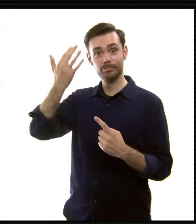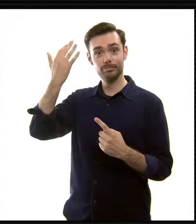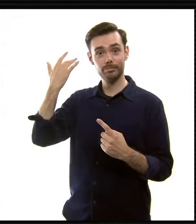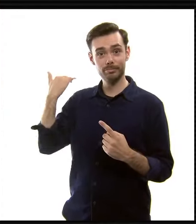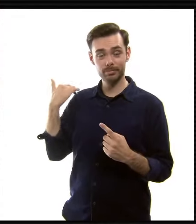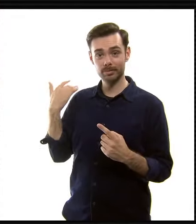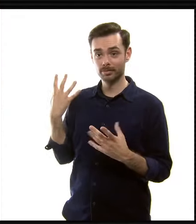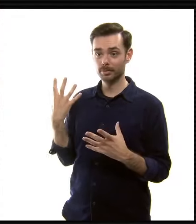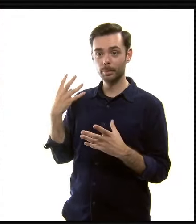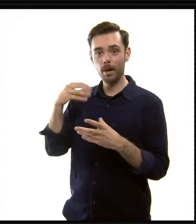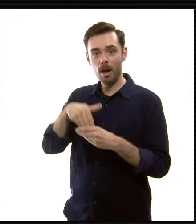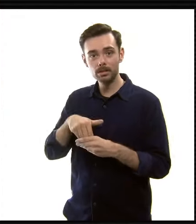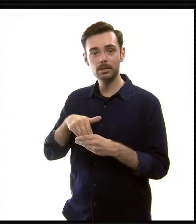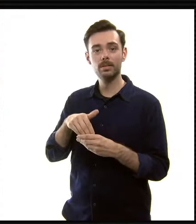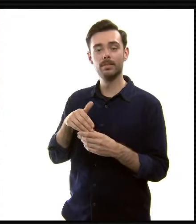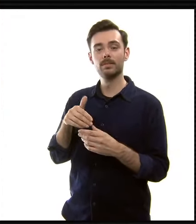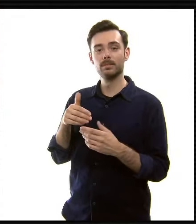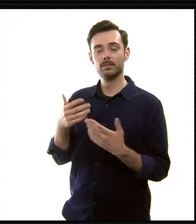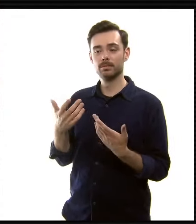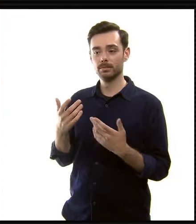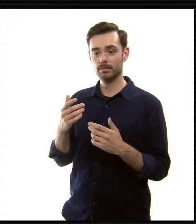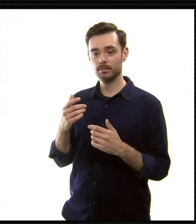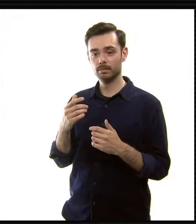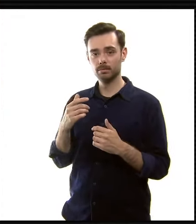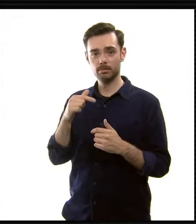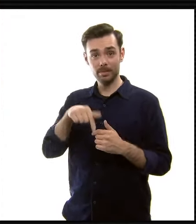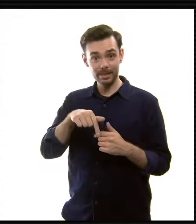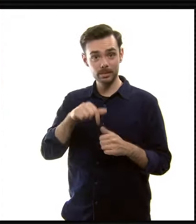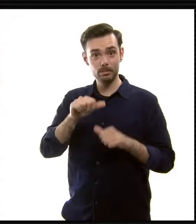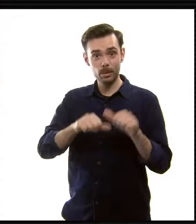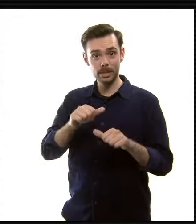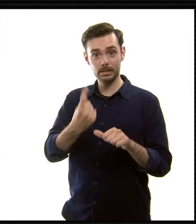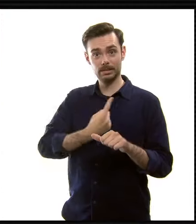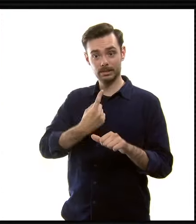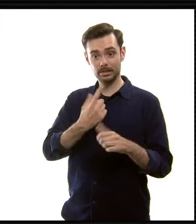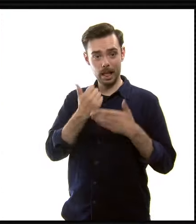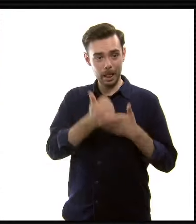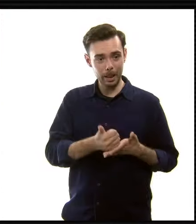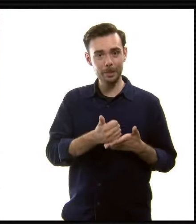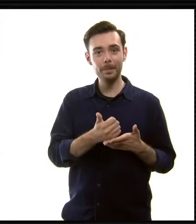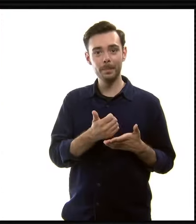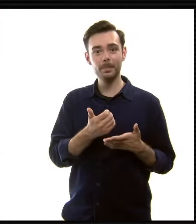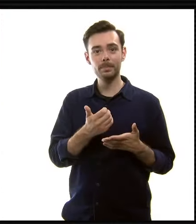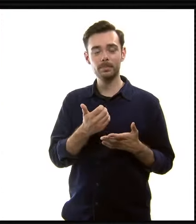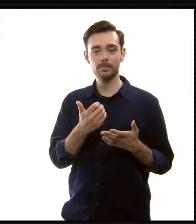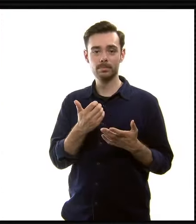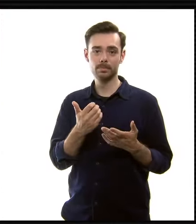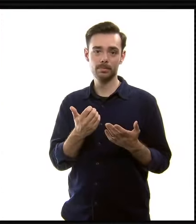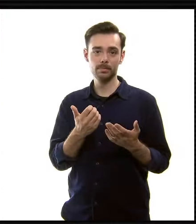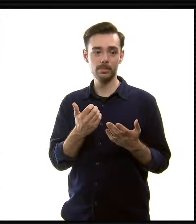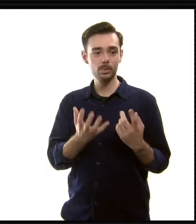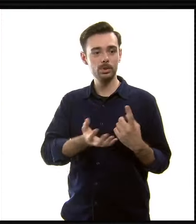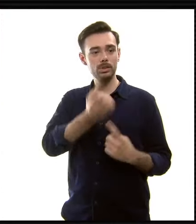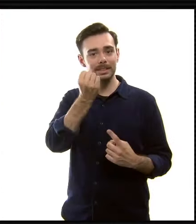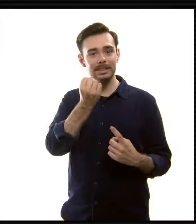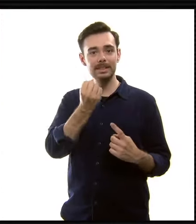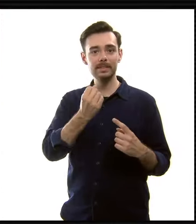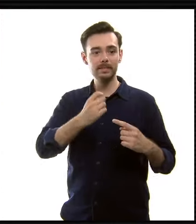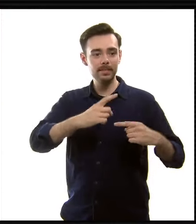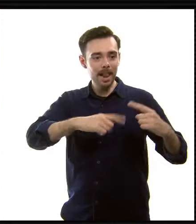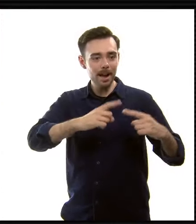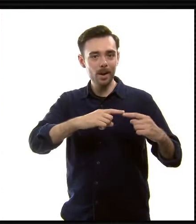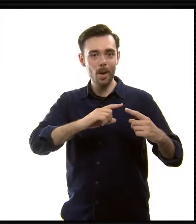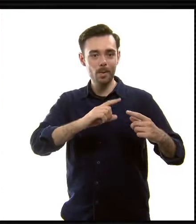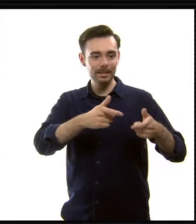a Lego product, and to be able to give an opportunity for Lego fans everywhere to enjoy what